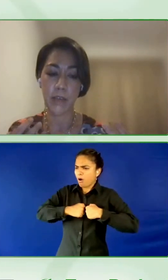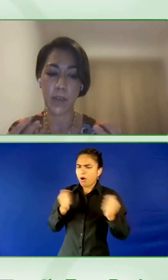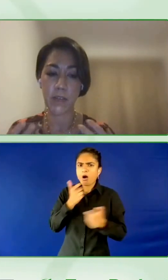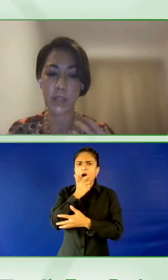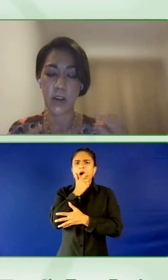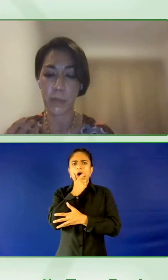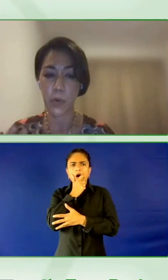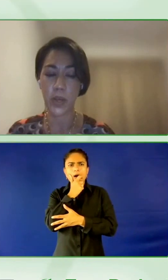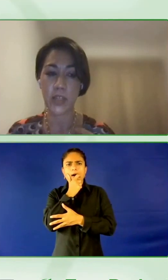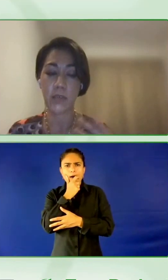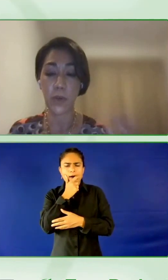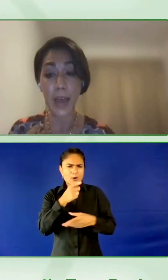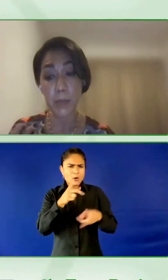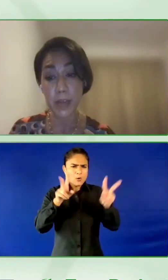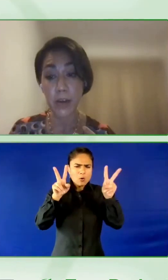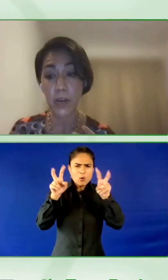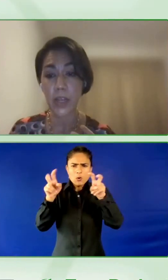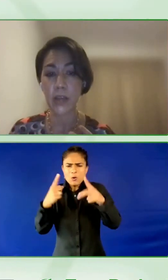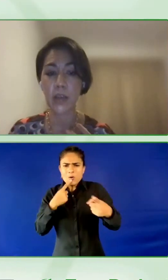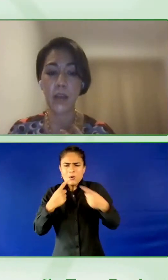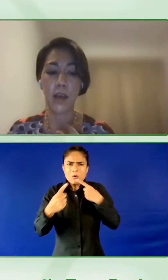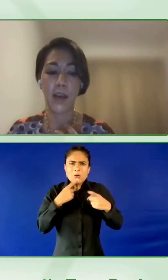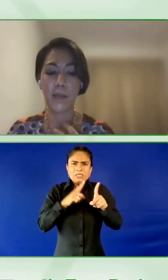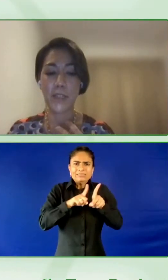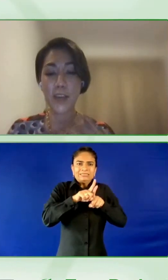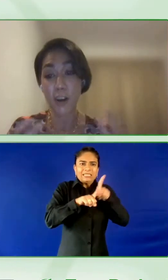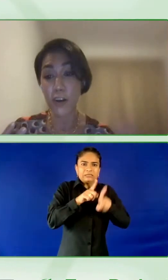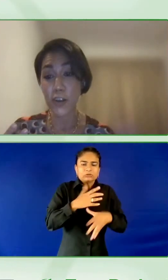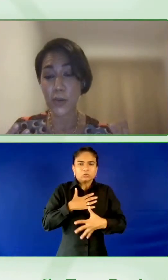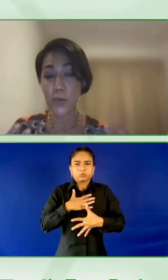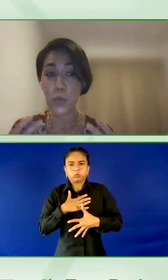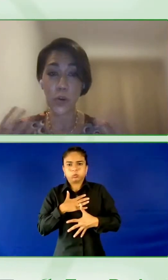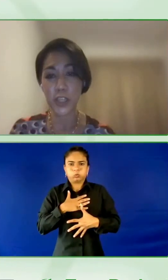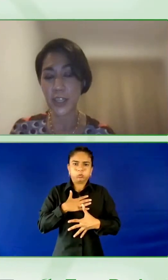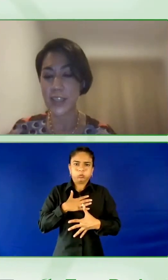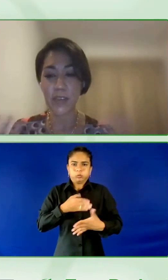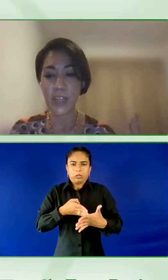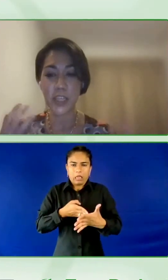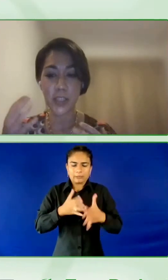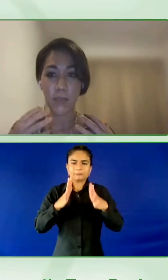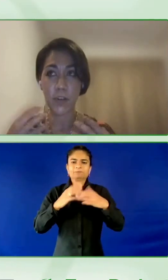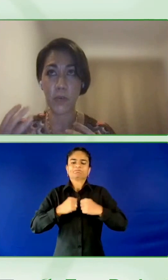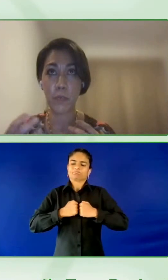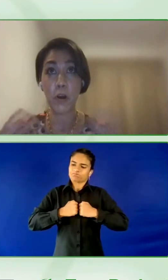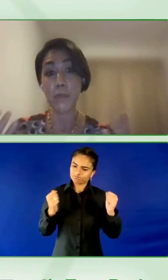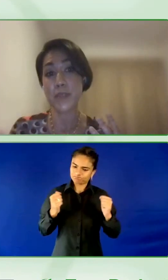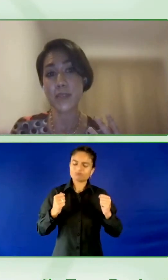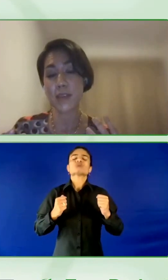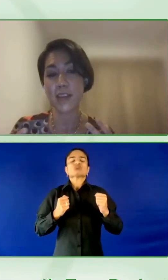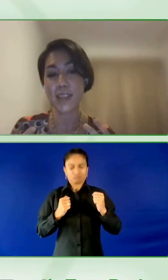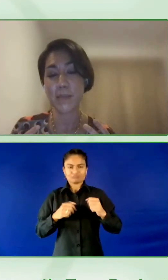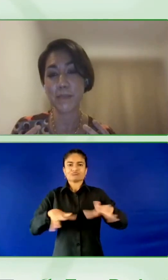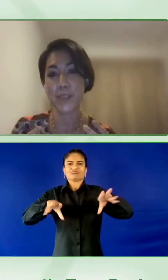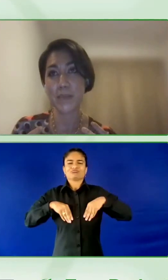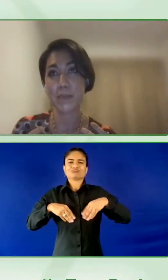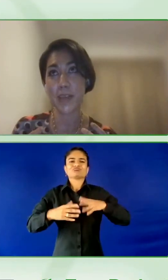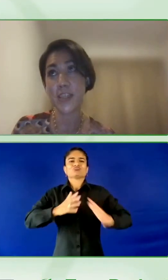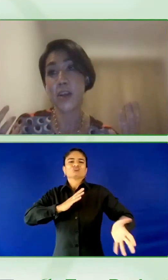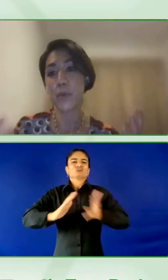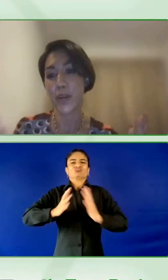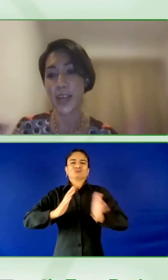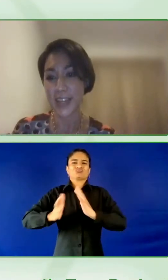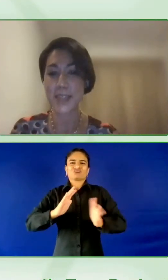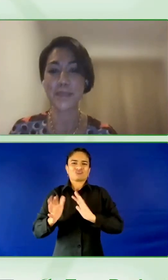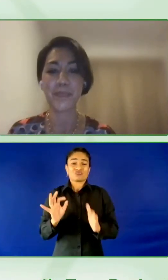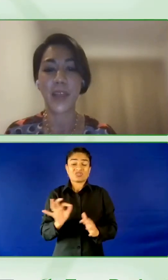Martha gave kind of starting points, some vocabulary, scenarios, worksheets, everything just to give, prompts and